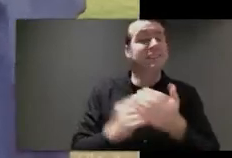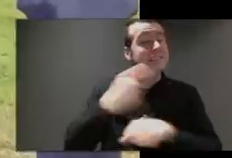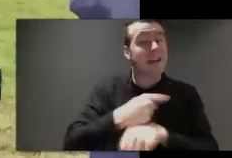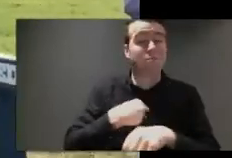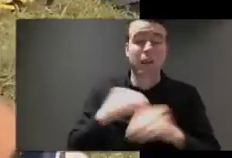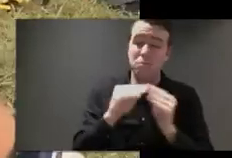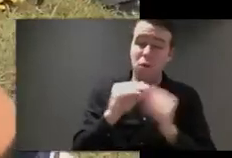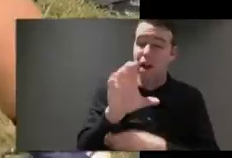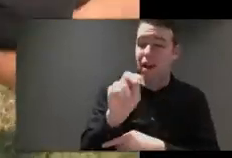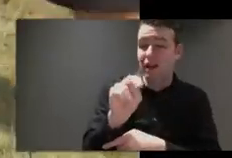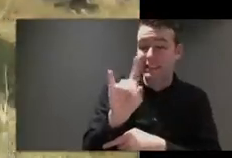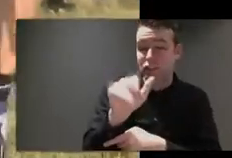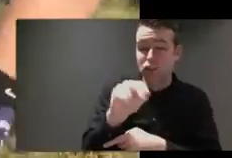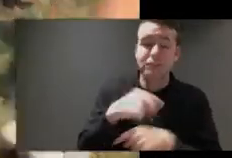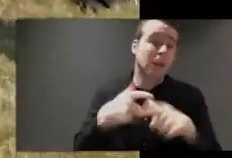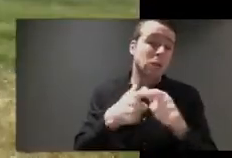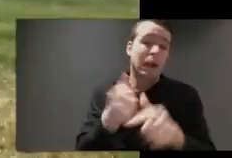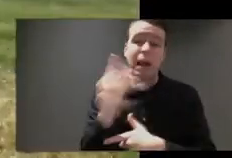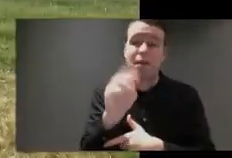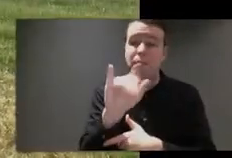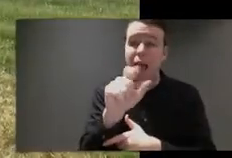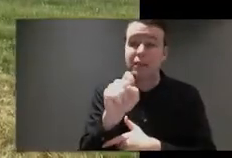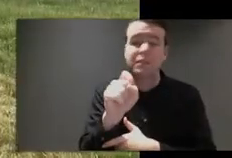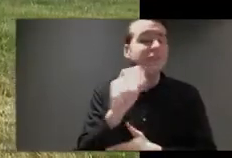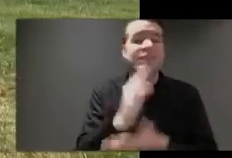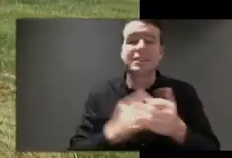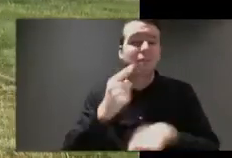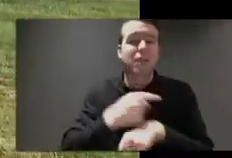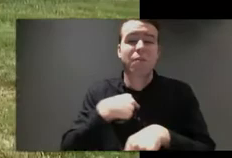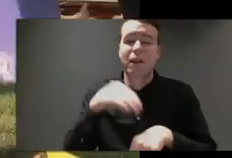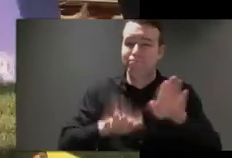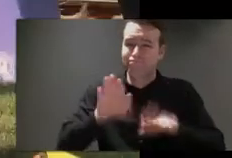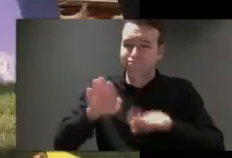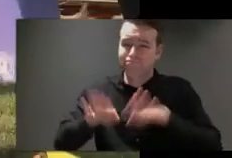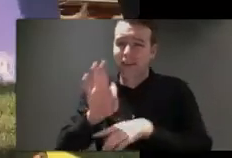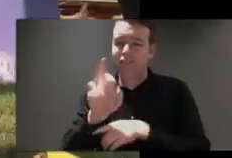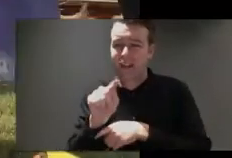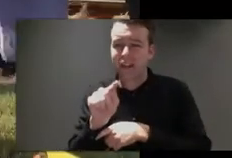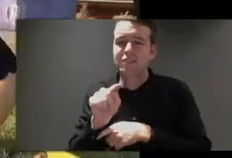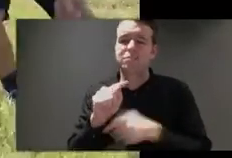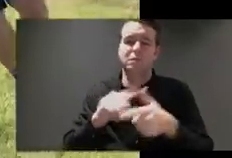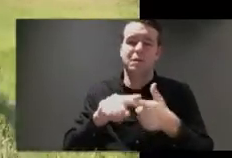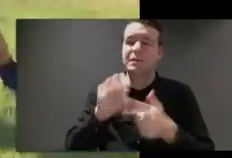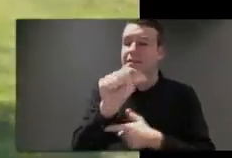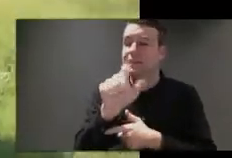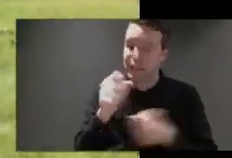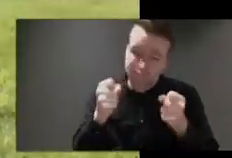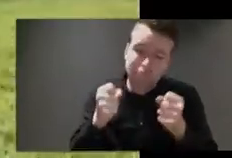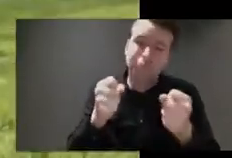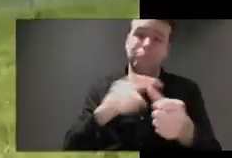like conditioning, so I'll maybe run a couple miles, and then other days I'll work on more footwork, like the ladder drills, maybe sled, and